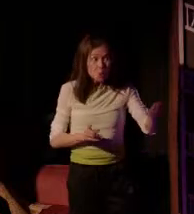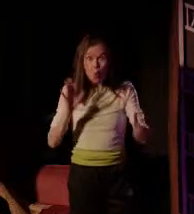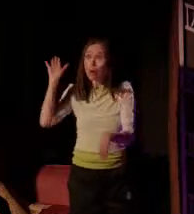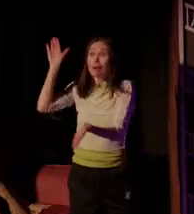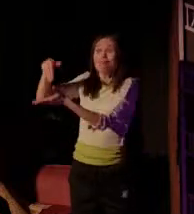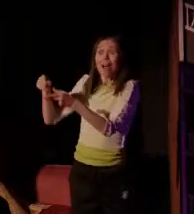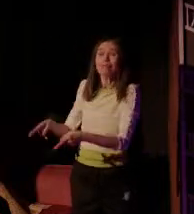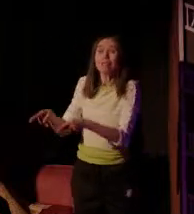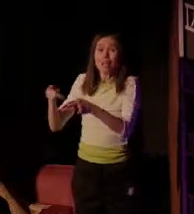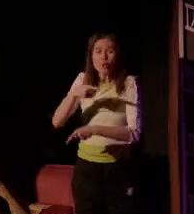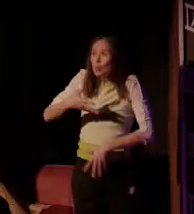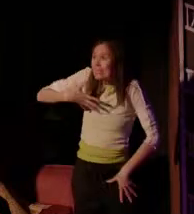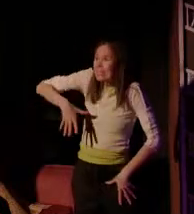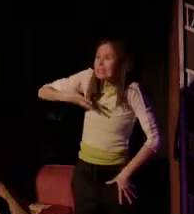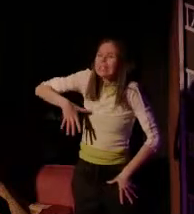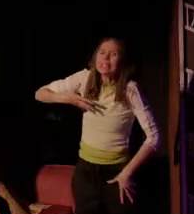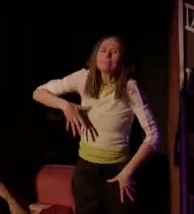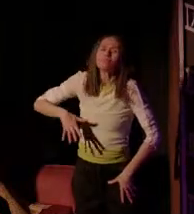for nothing.